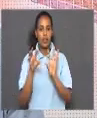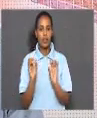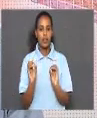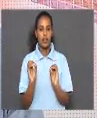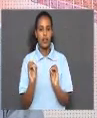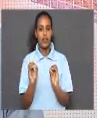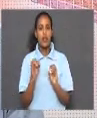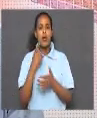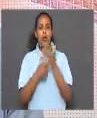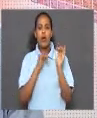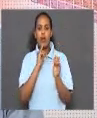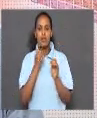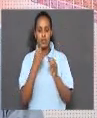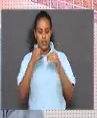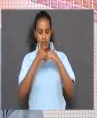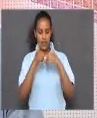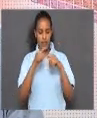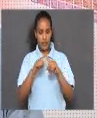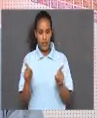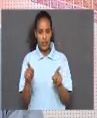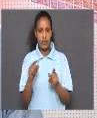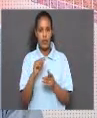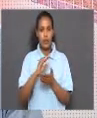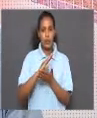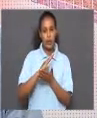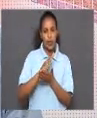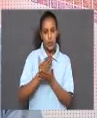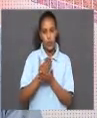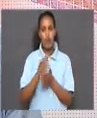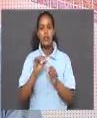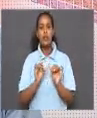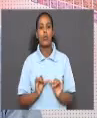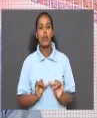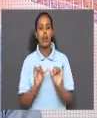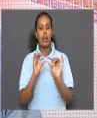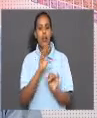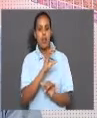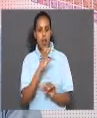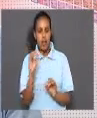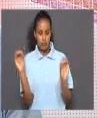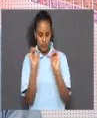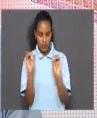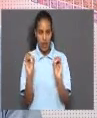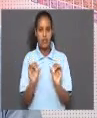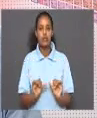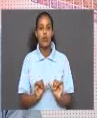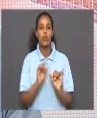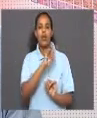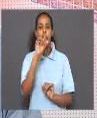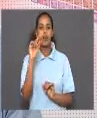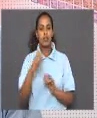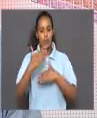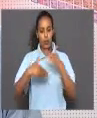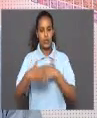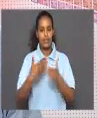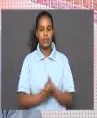Students, what is the difference between a spontaneous and a